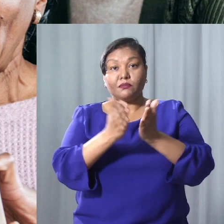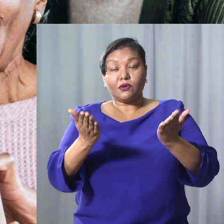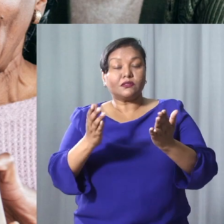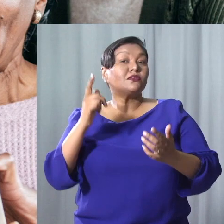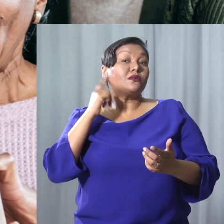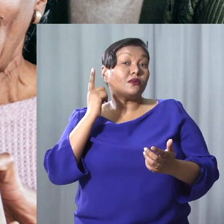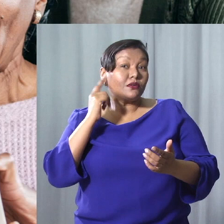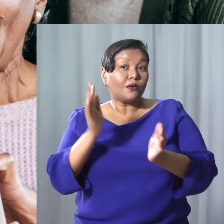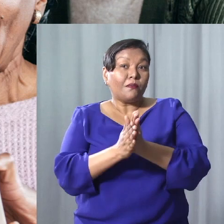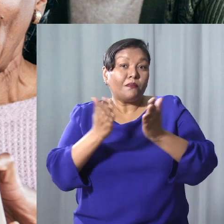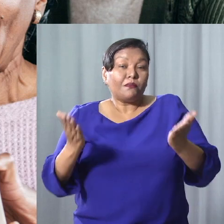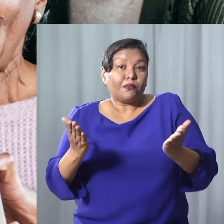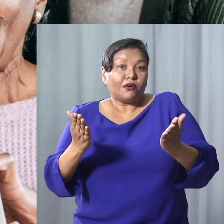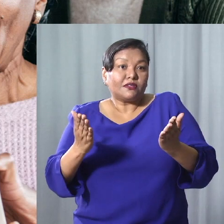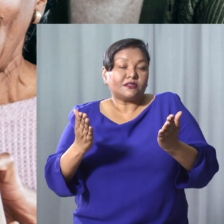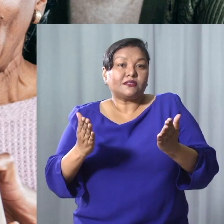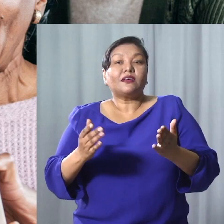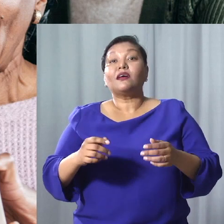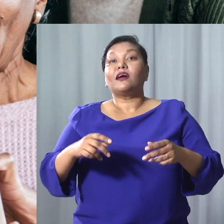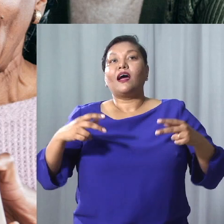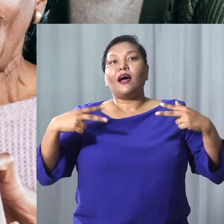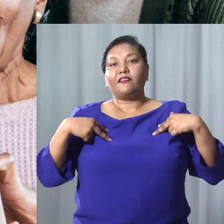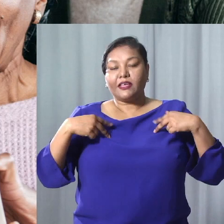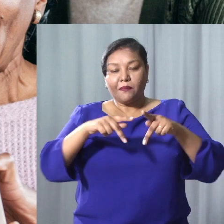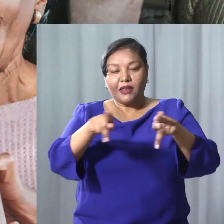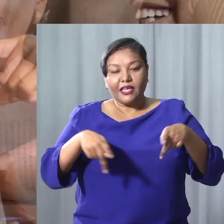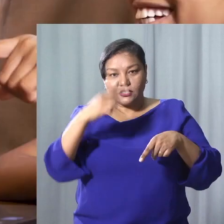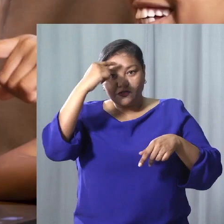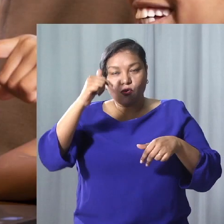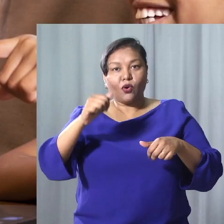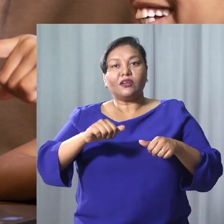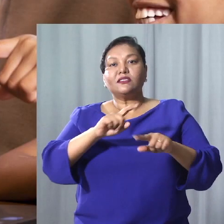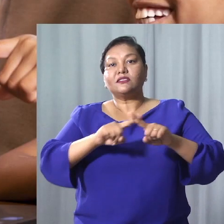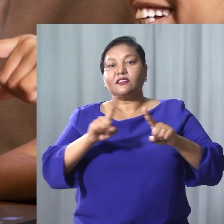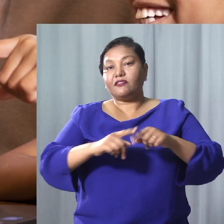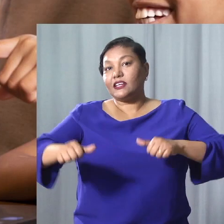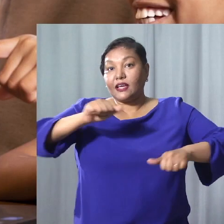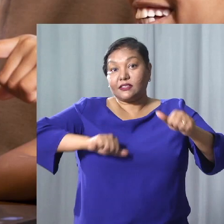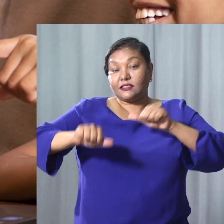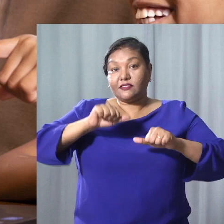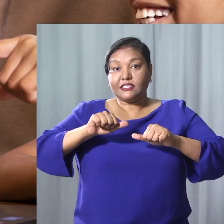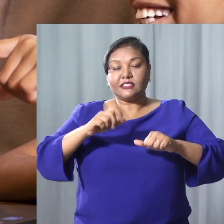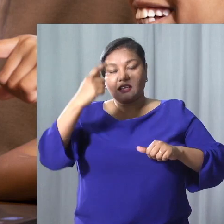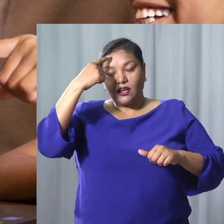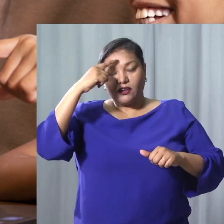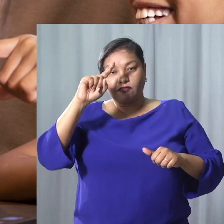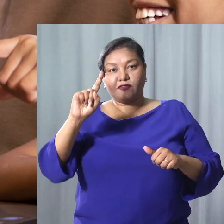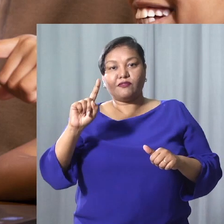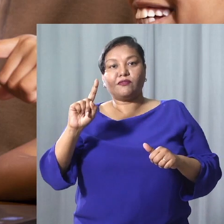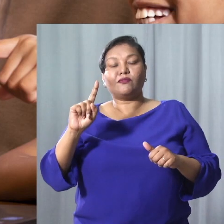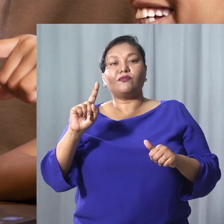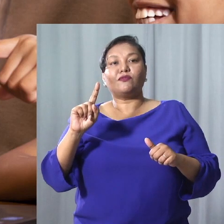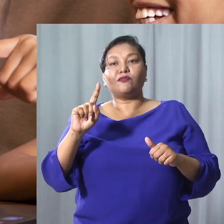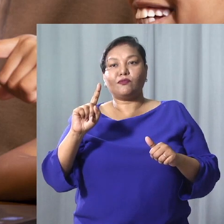audiobooks, providing library space for displays of crafts and hobbies, and for recreational